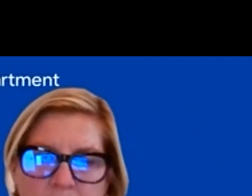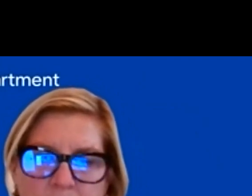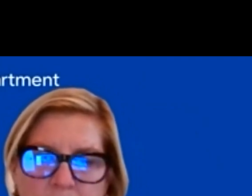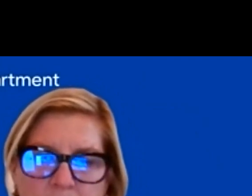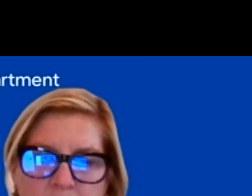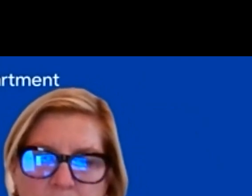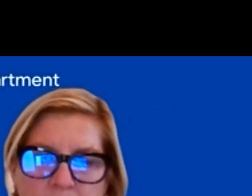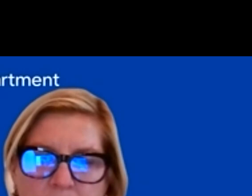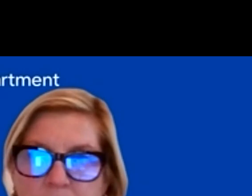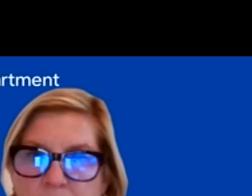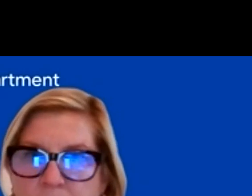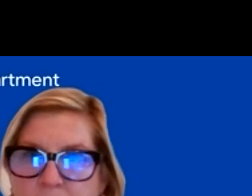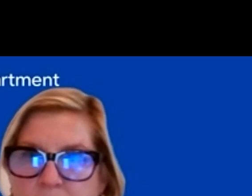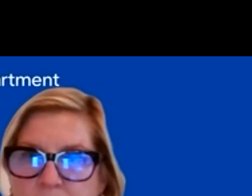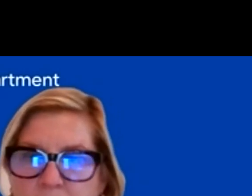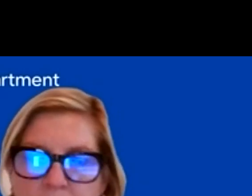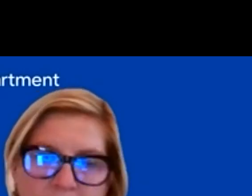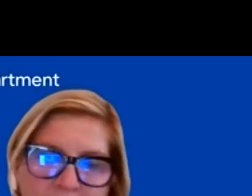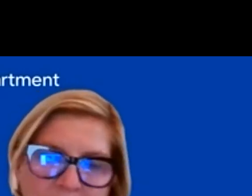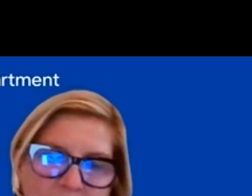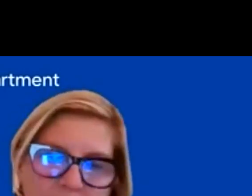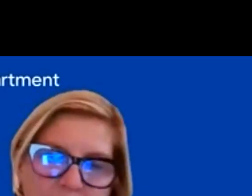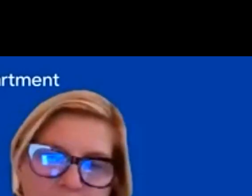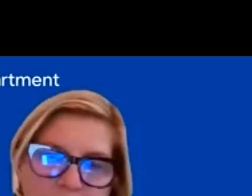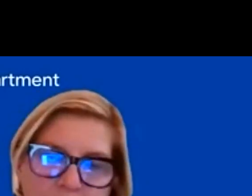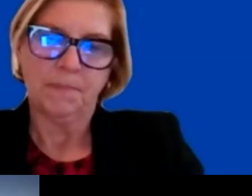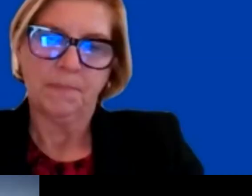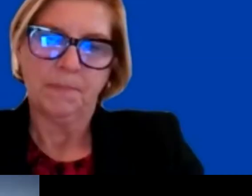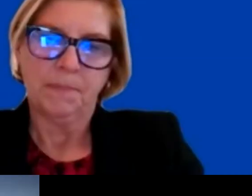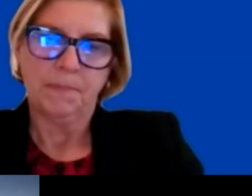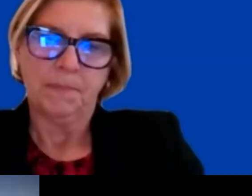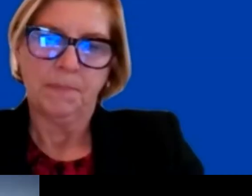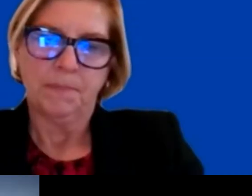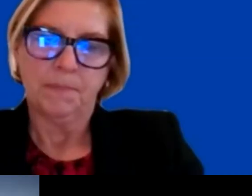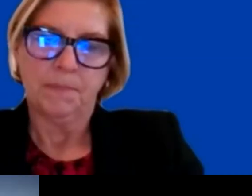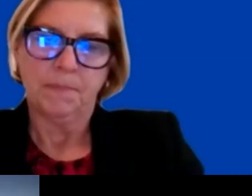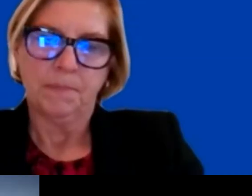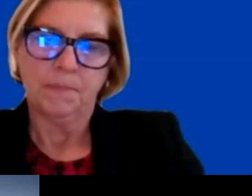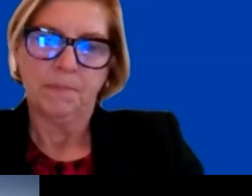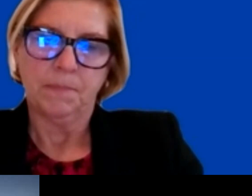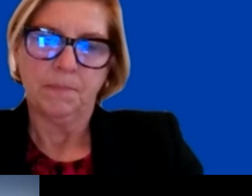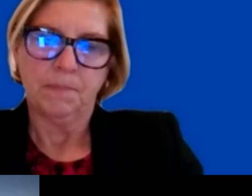before the Tax Credit Allocation Committee, and how that will at least change physical accessibility